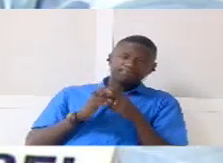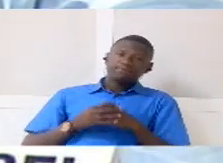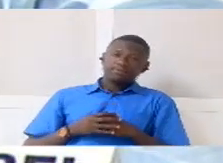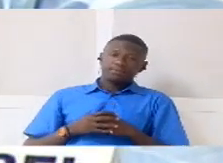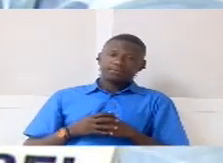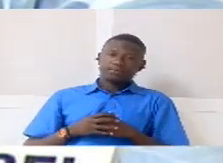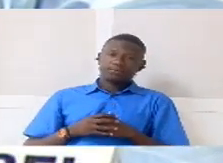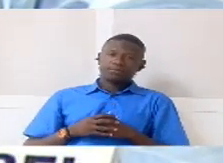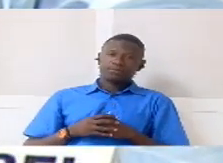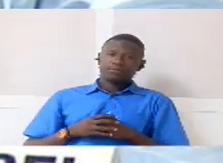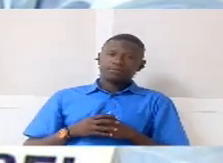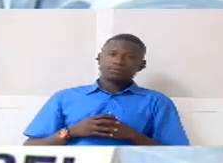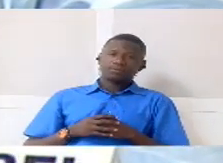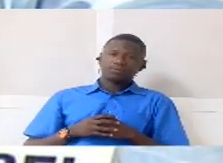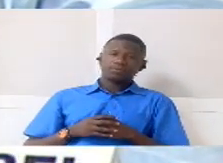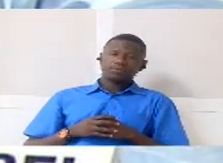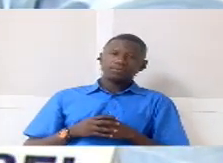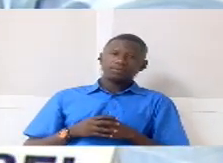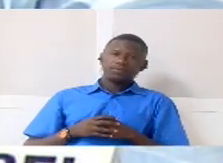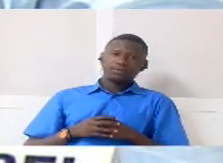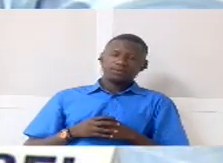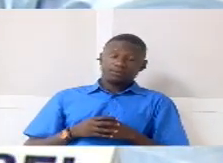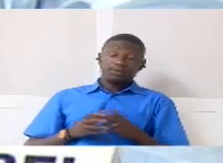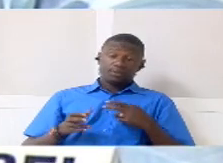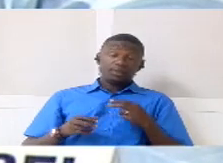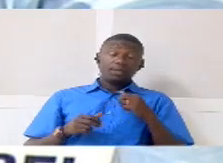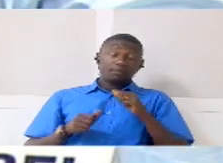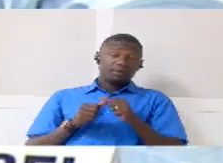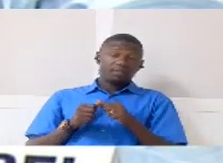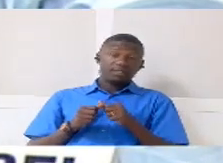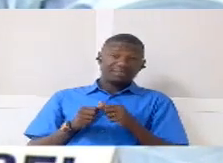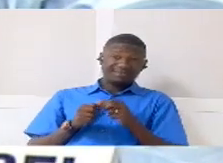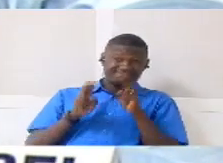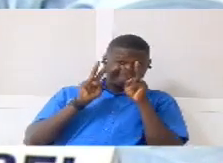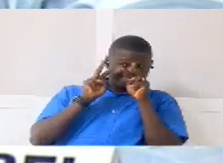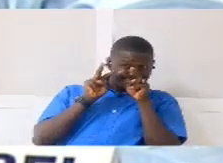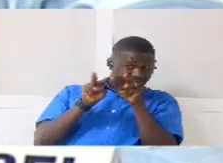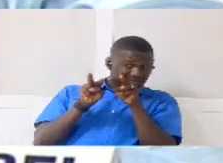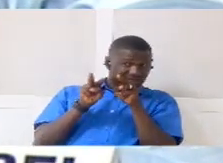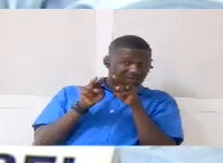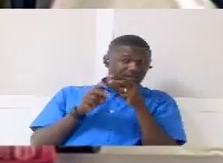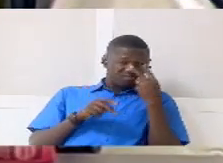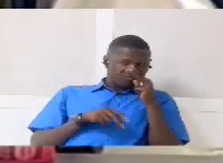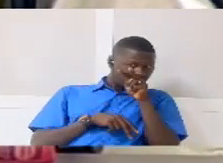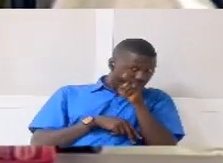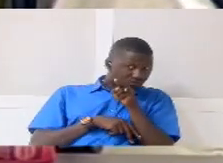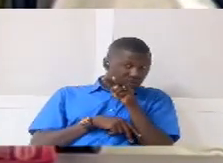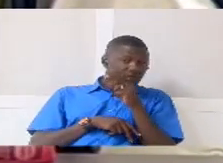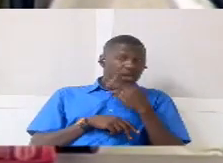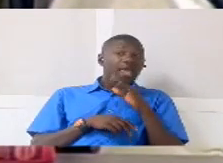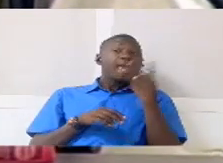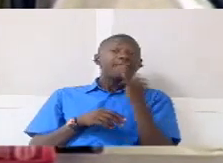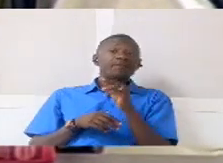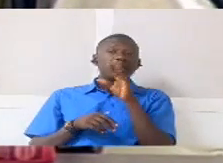sikke nyawo nya hani arre mistake so mi ala man jarale be dundila le they mark them such that even if they committed a very insignificant mistake they were going